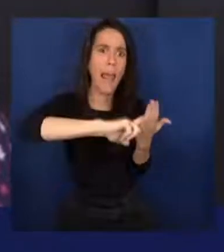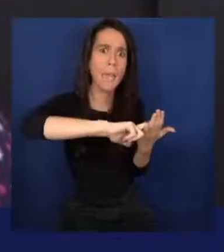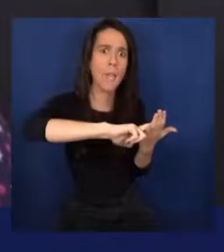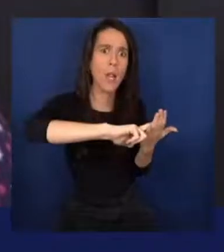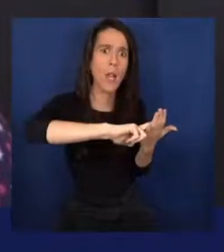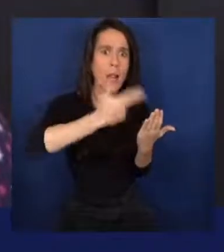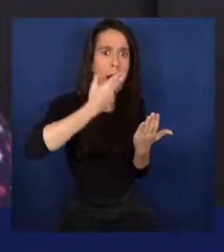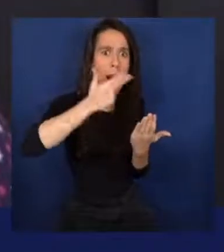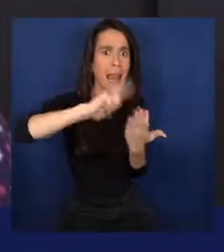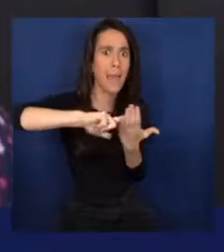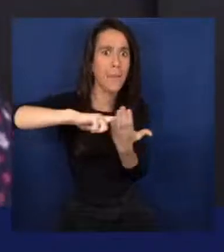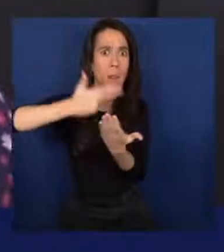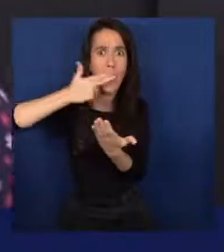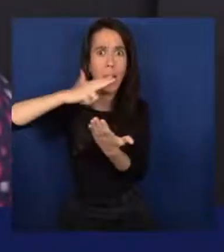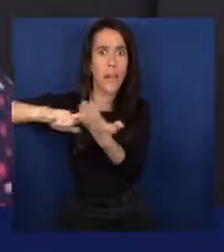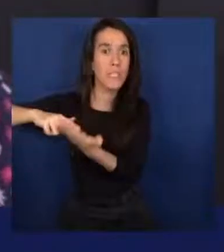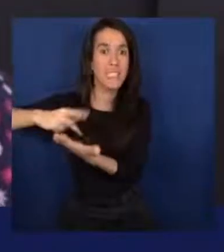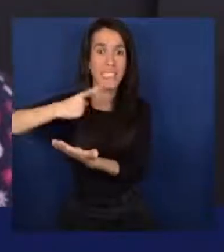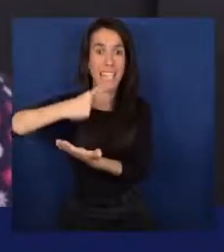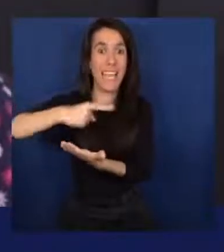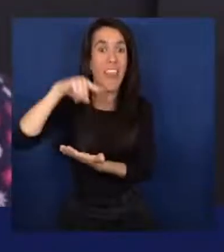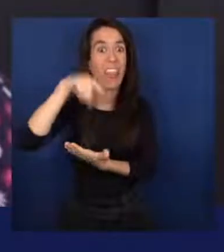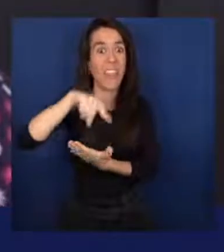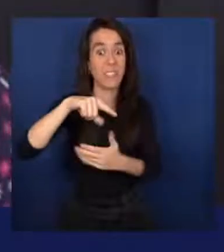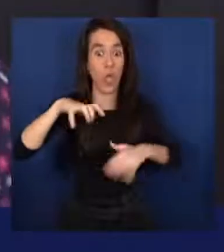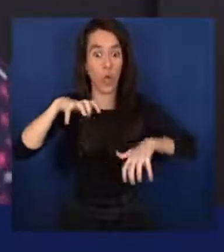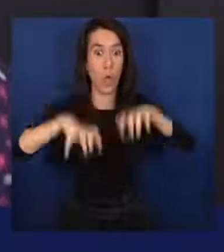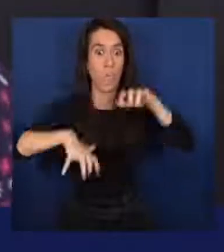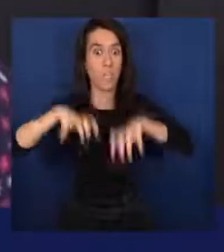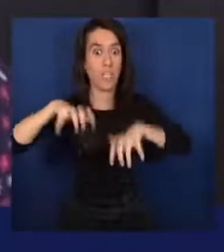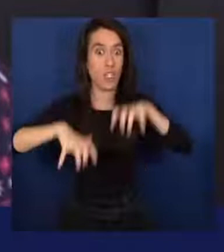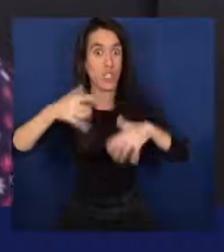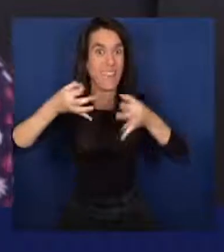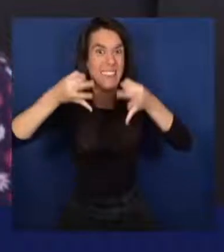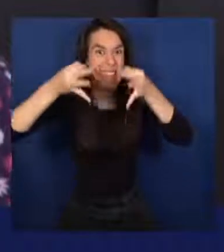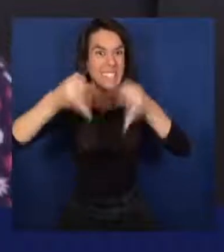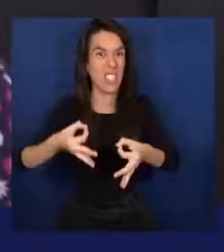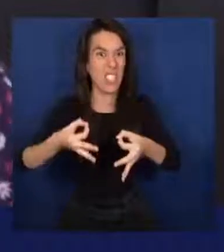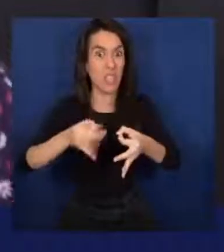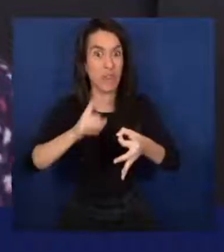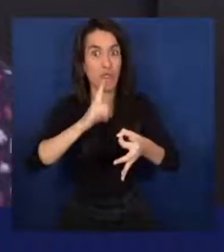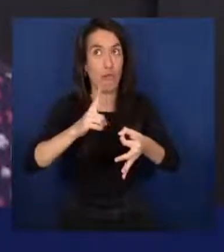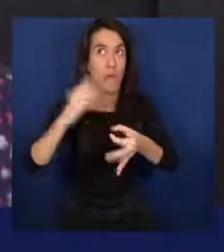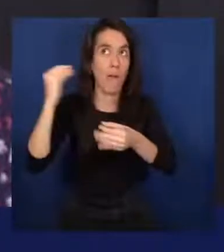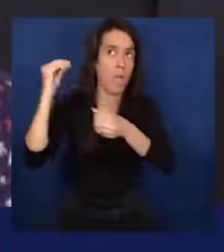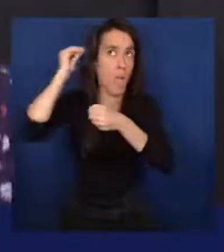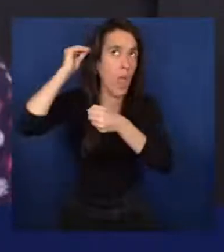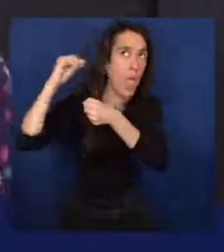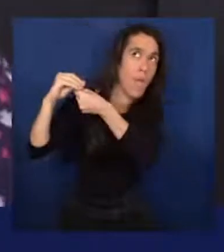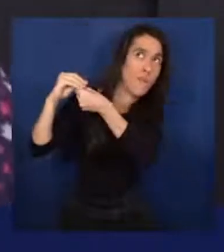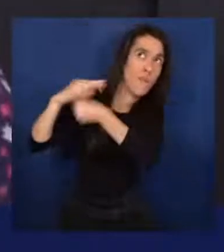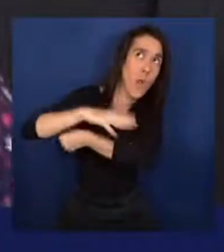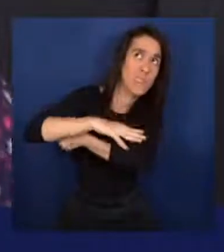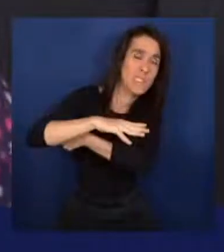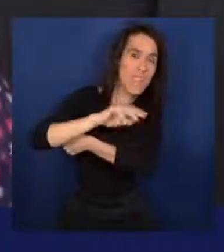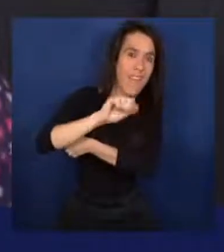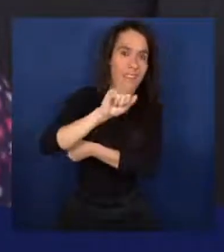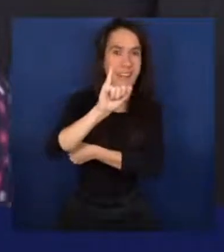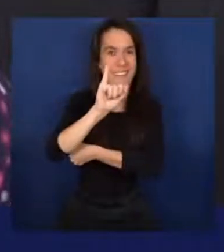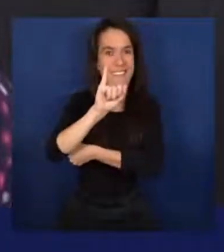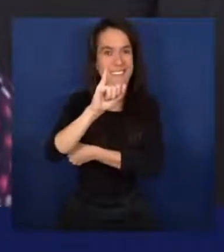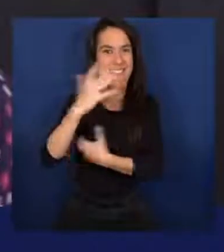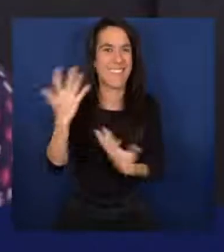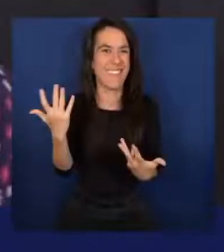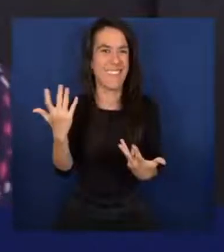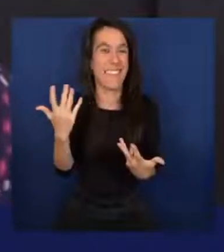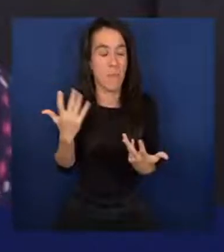decision that the computer is making is influenced by automatic models. Like just that label alone is helpful,